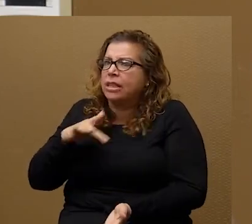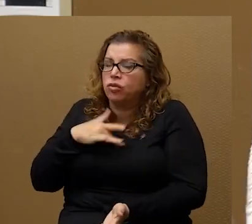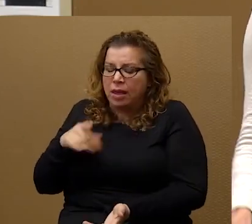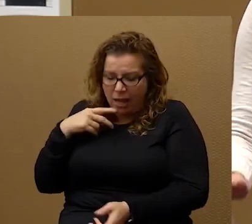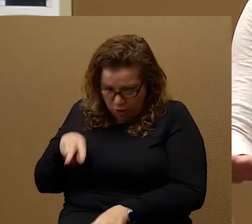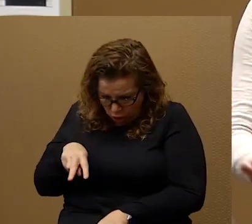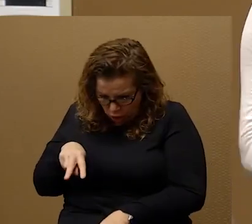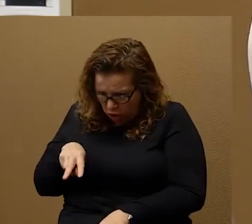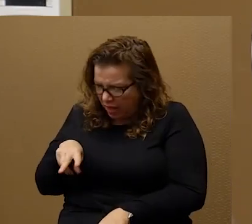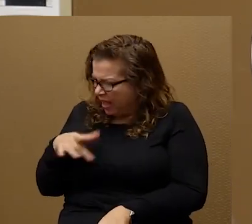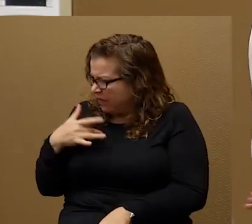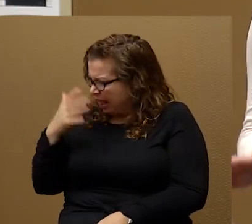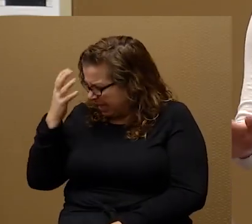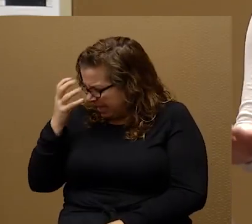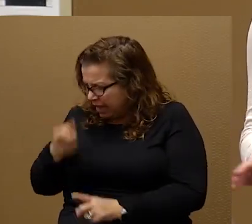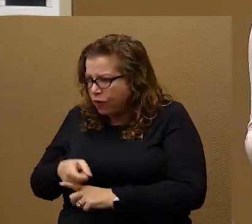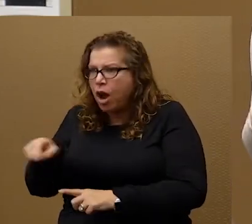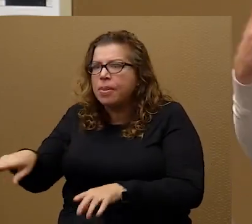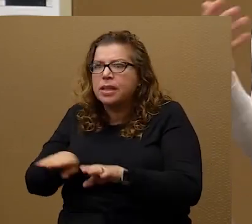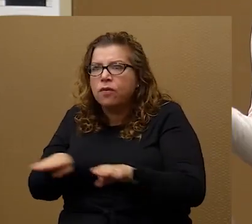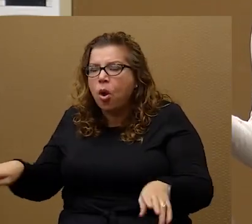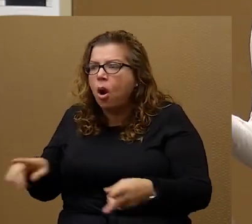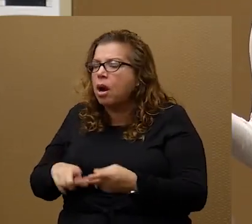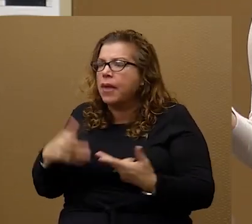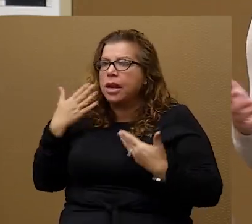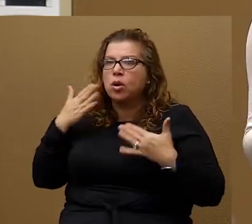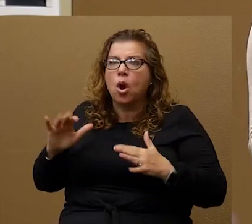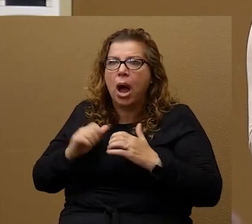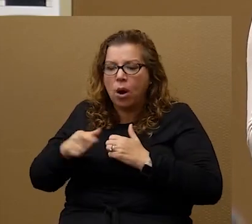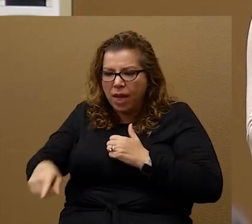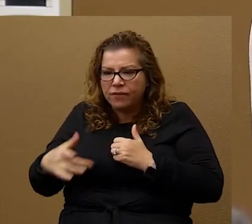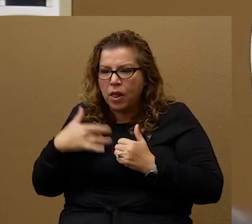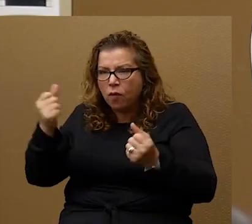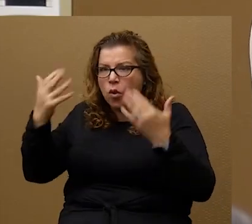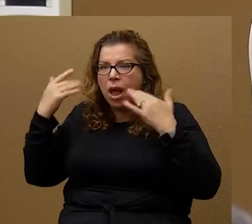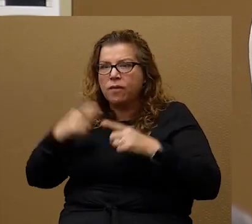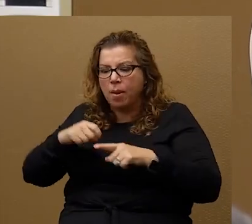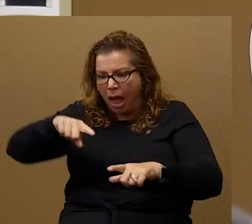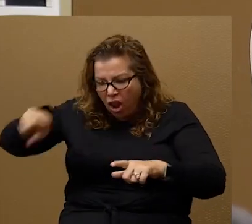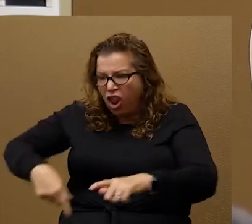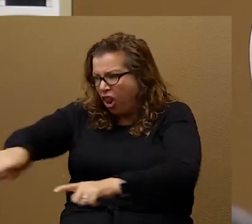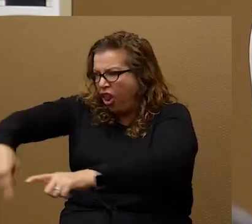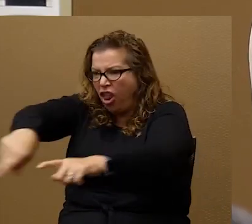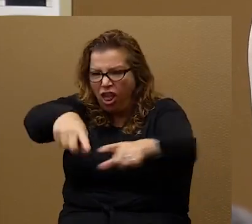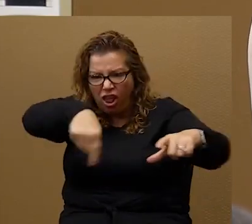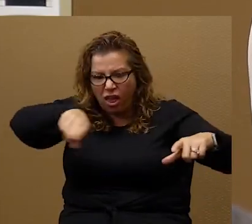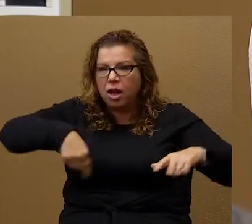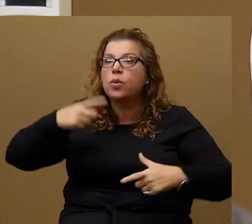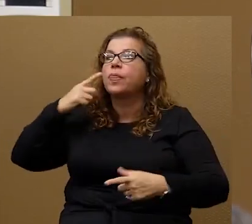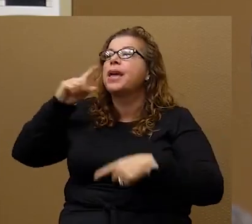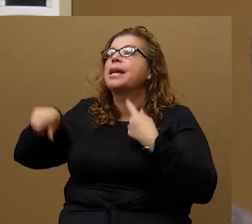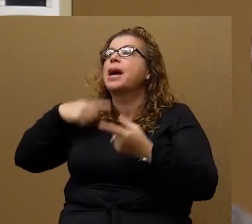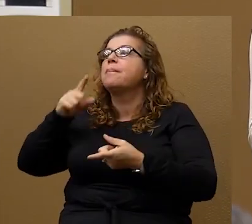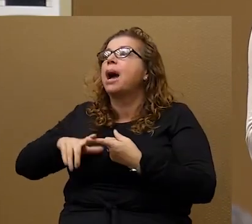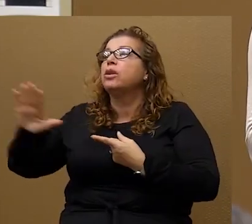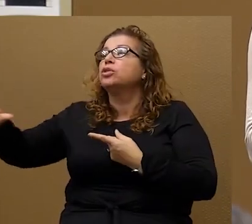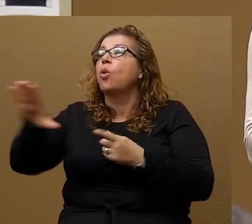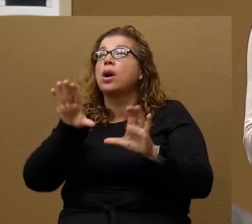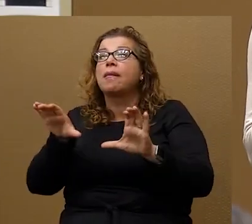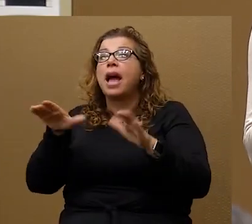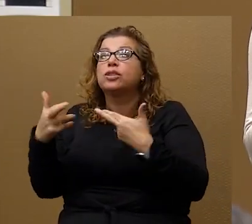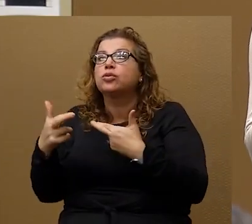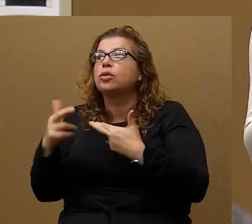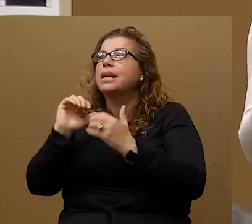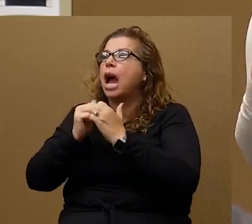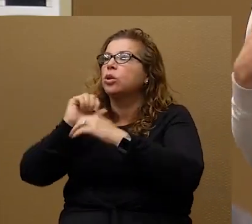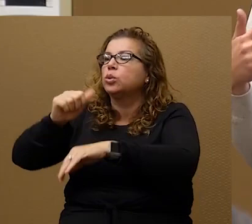They might not be able to know how to maneuver this. It might be overwhelming. So just think about your classrooms. Think about the settings we're putting